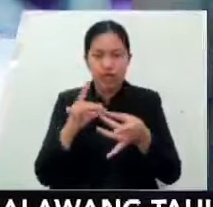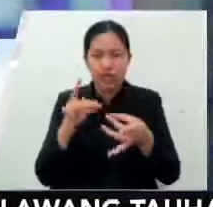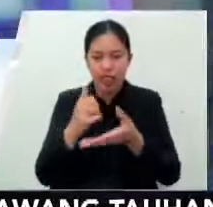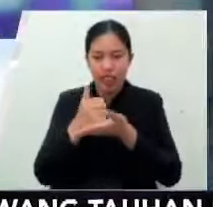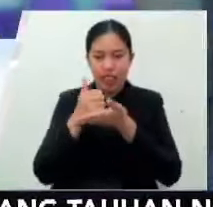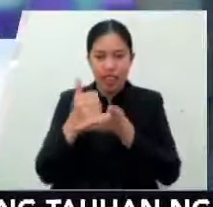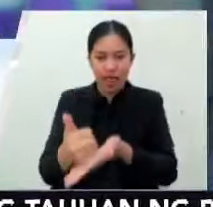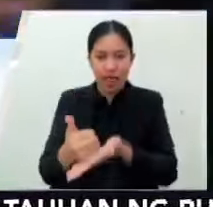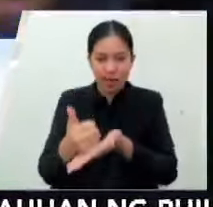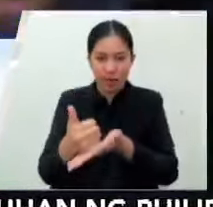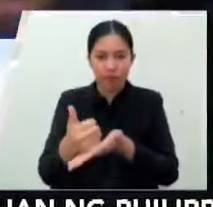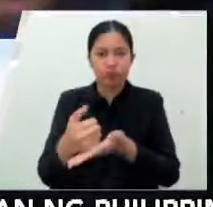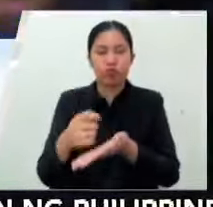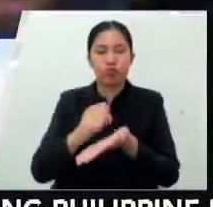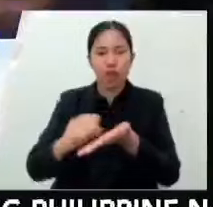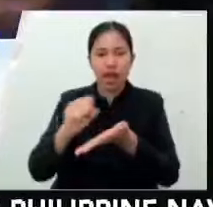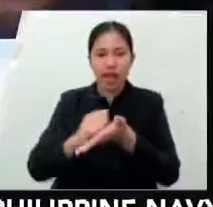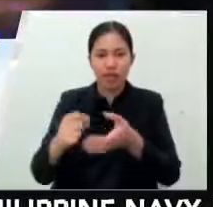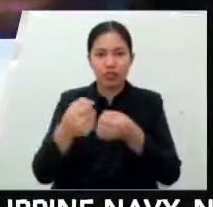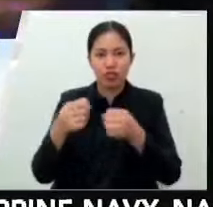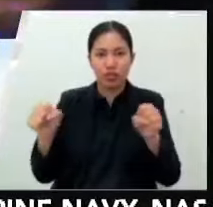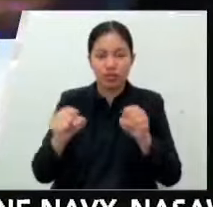by April